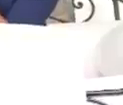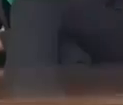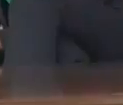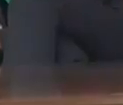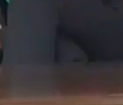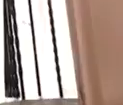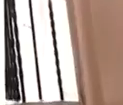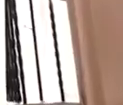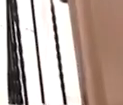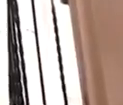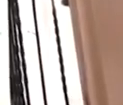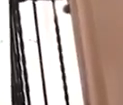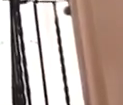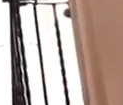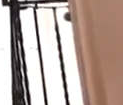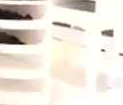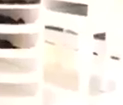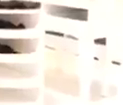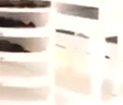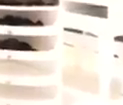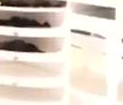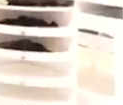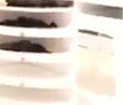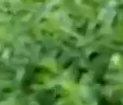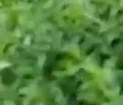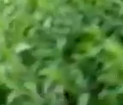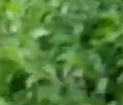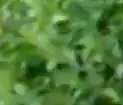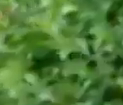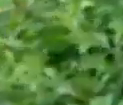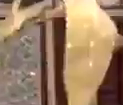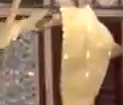many sets, visited different offices,